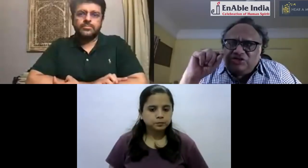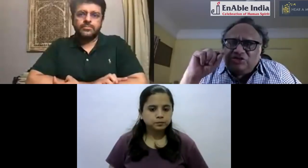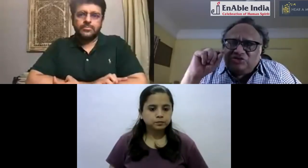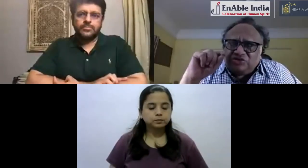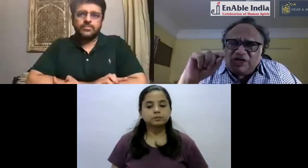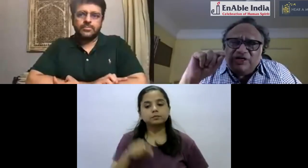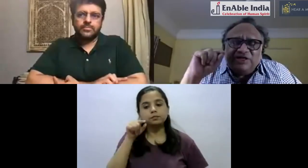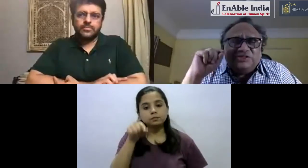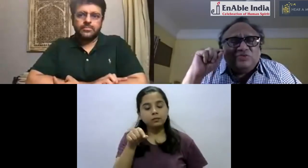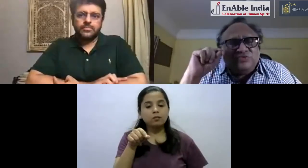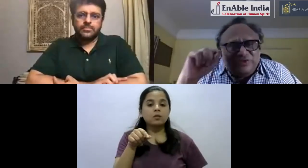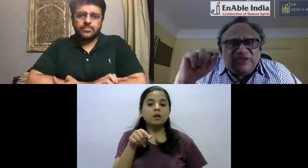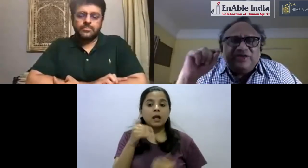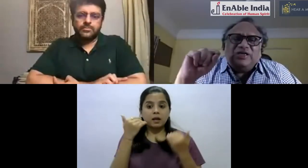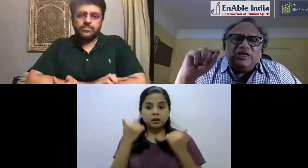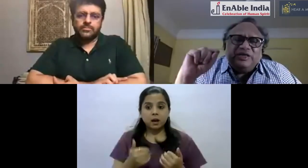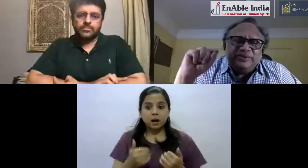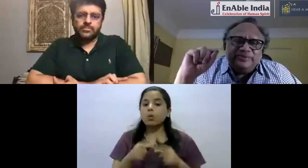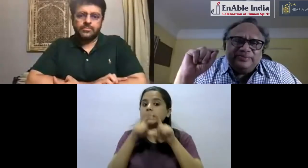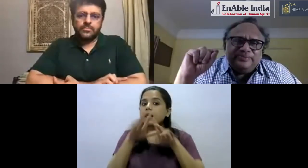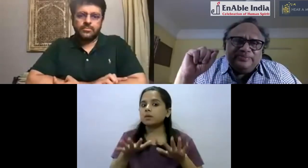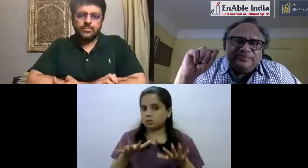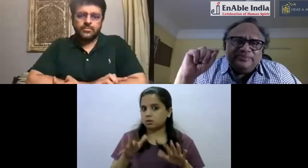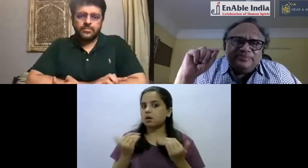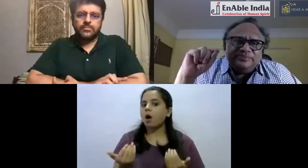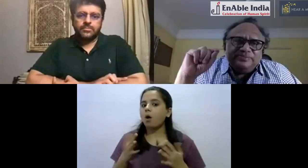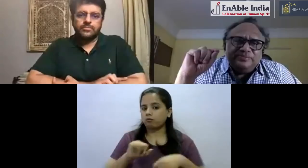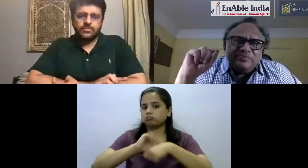this strain is very deadly.